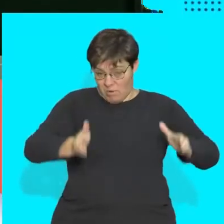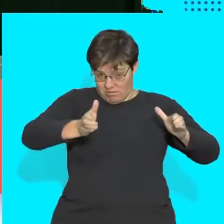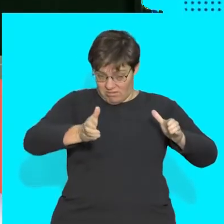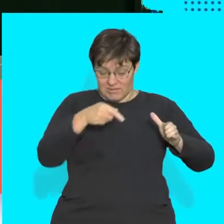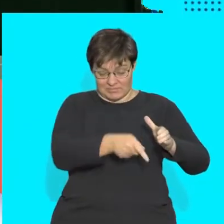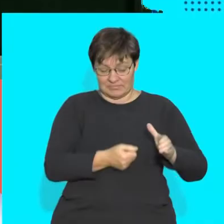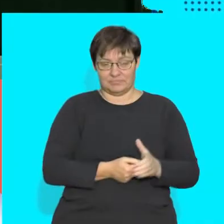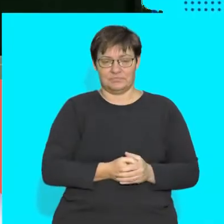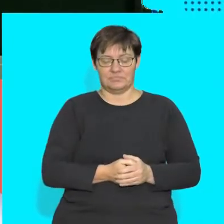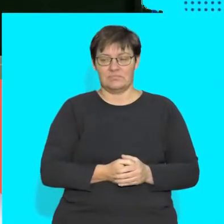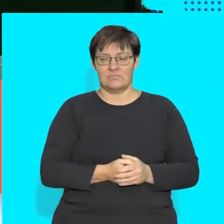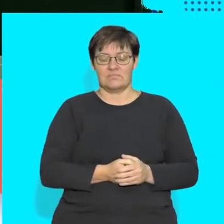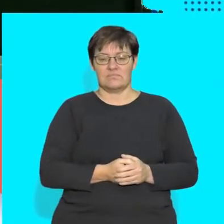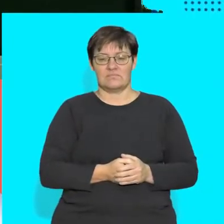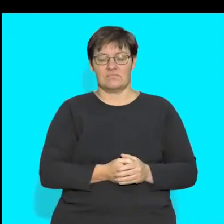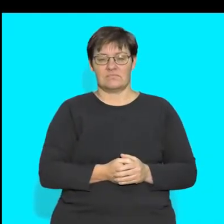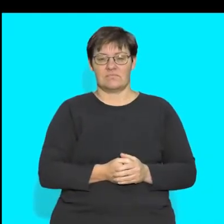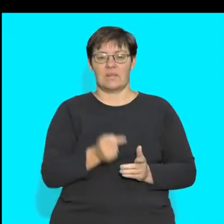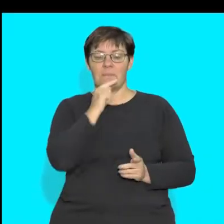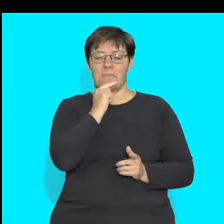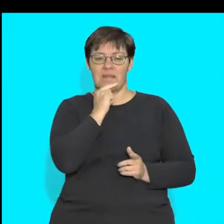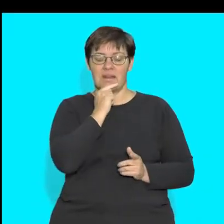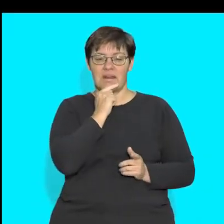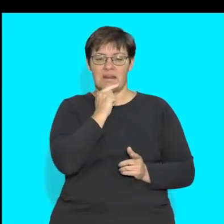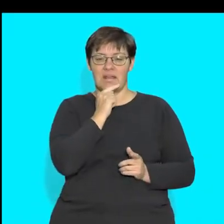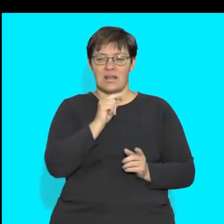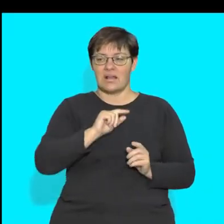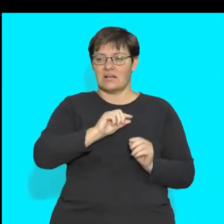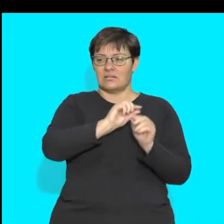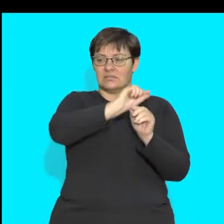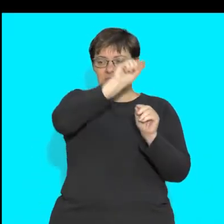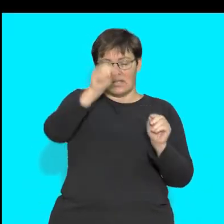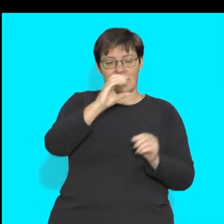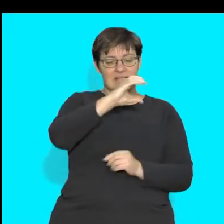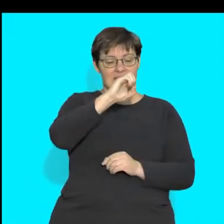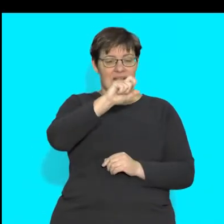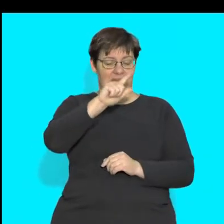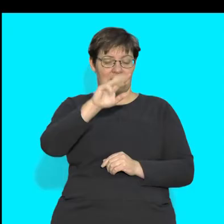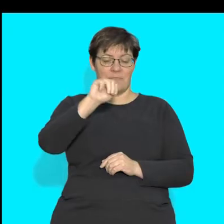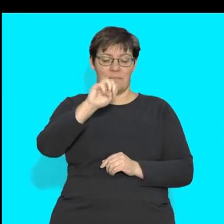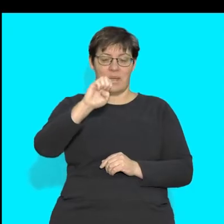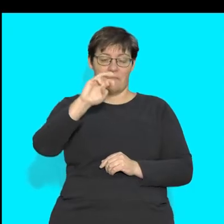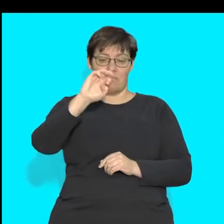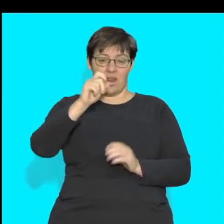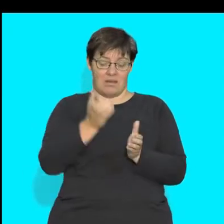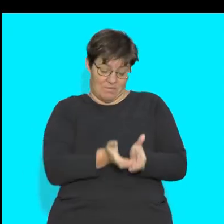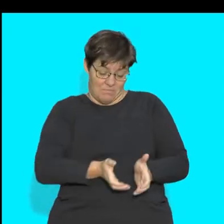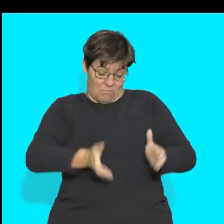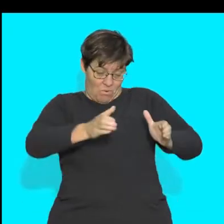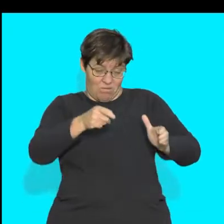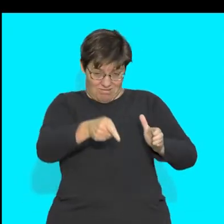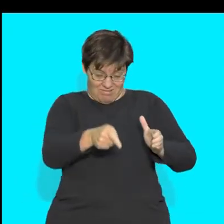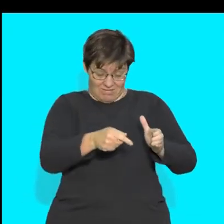bowl. The bowl would be the outside enclosure called the cell membrane, but we're going to get back to that.